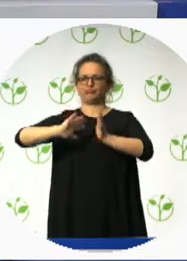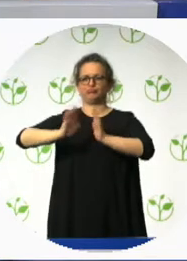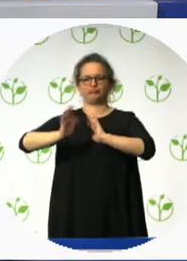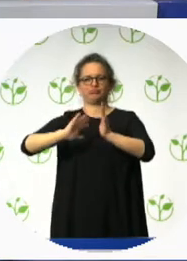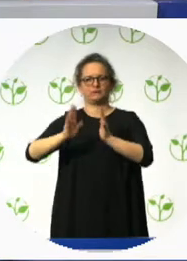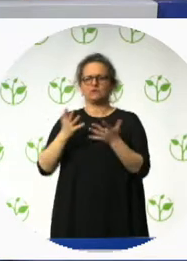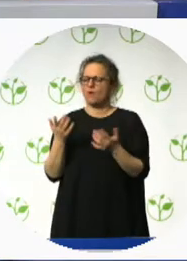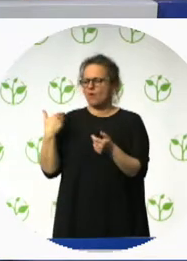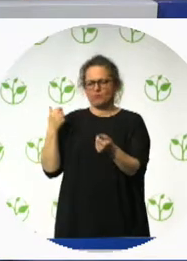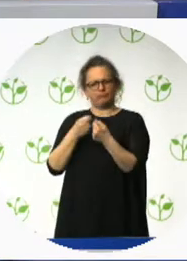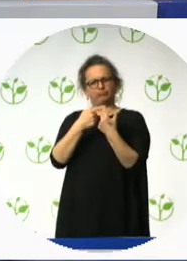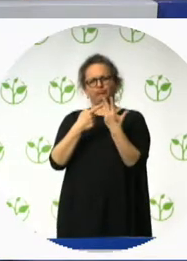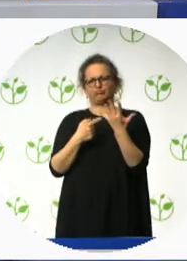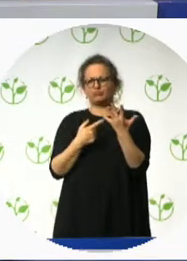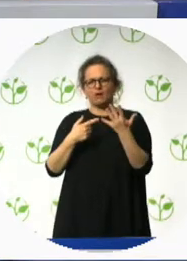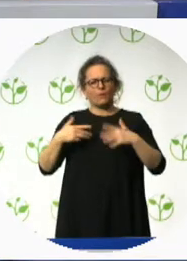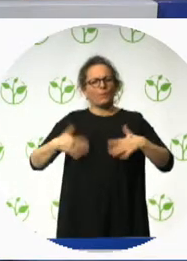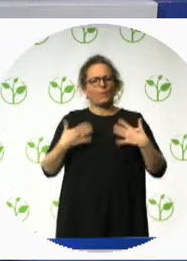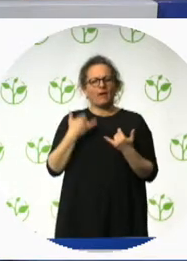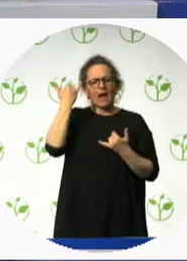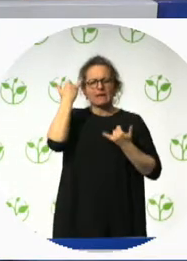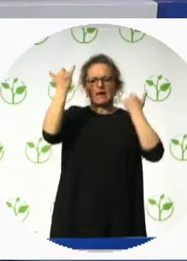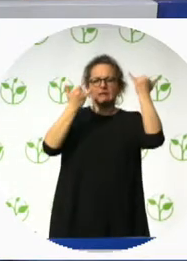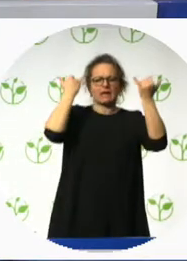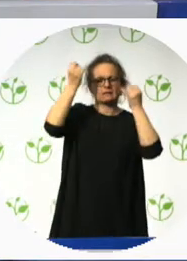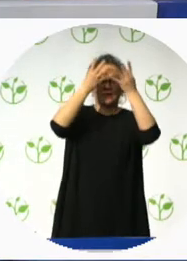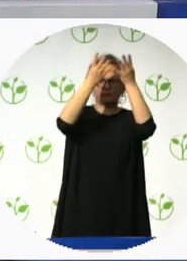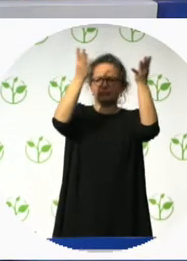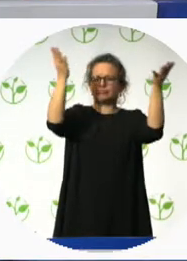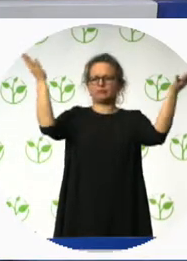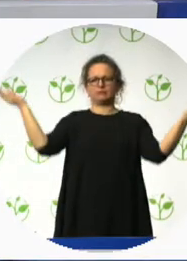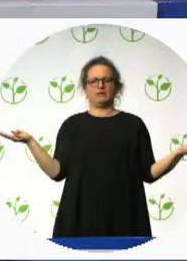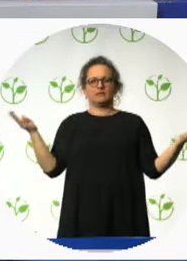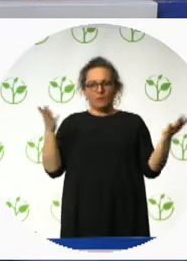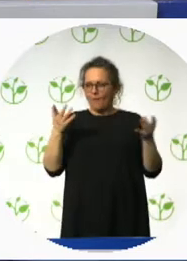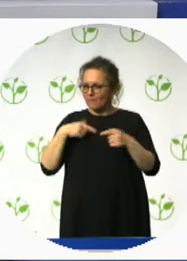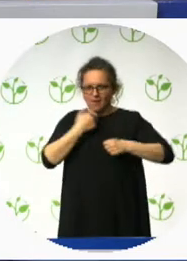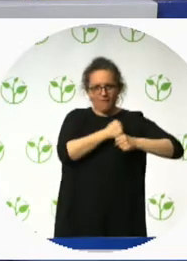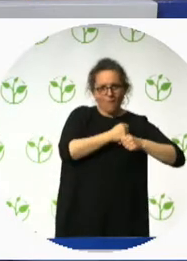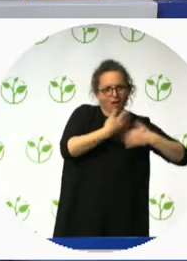we translated with the sign library. We translated